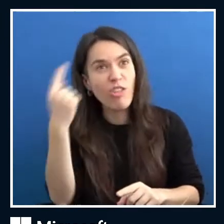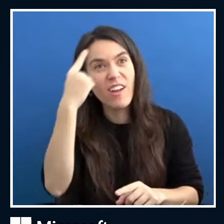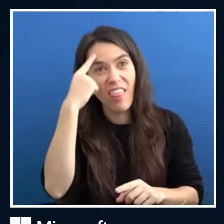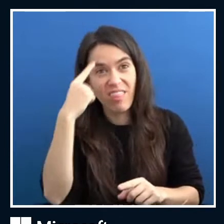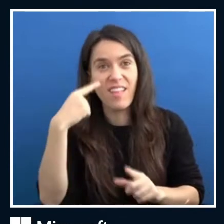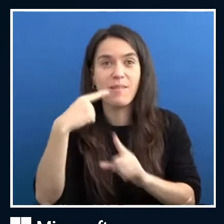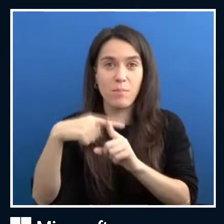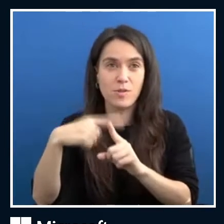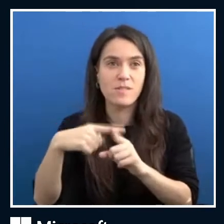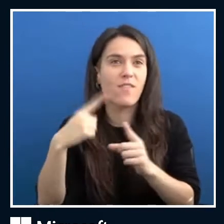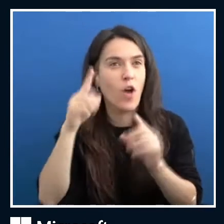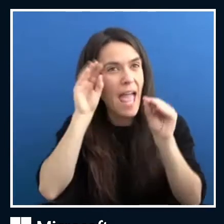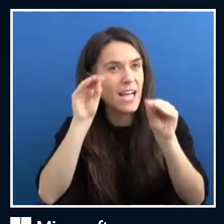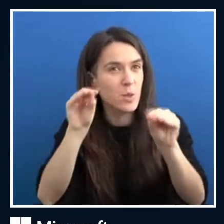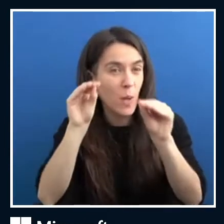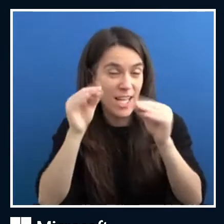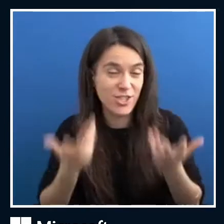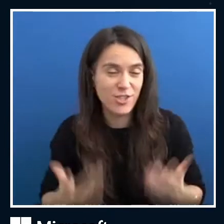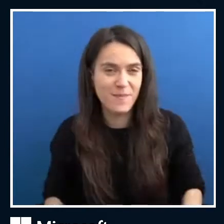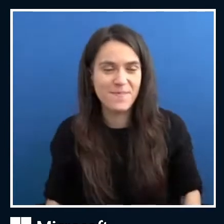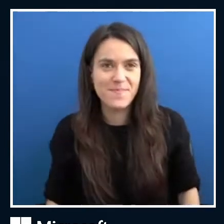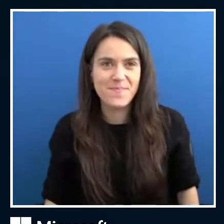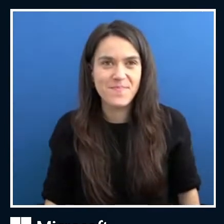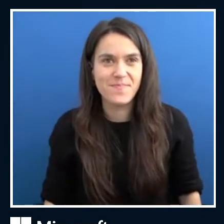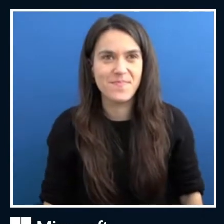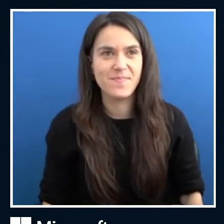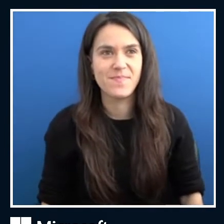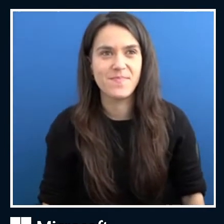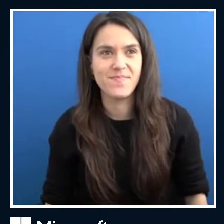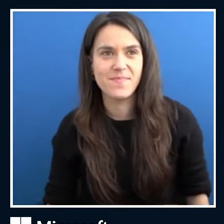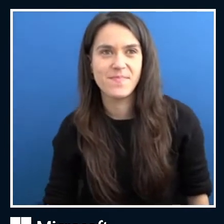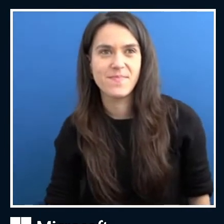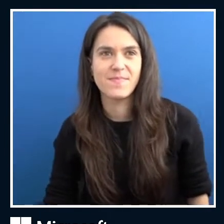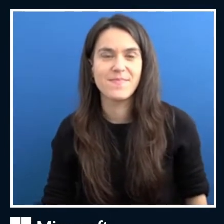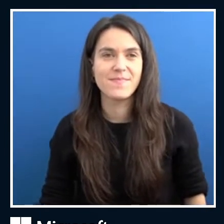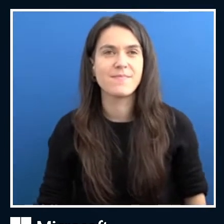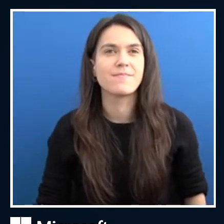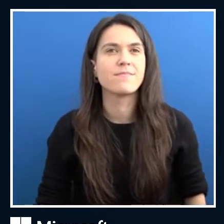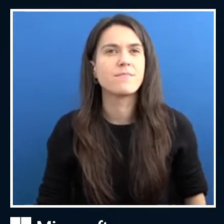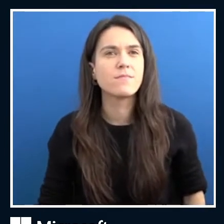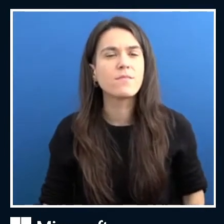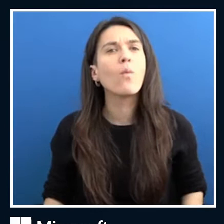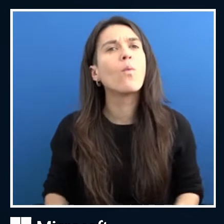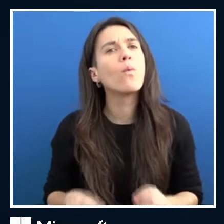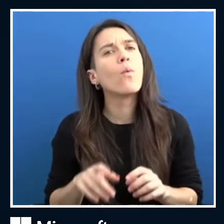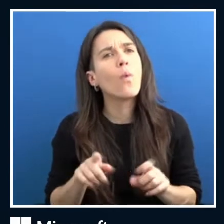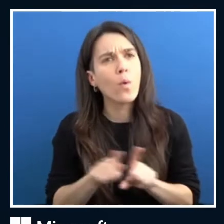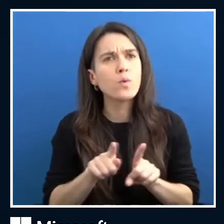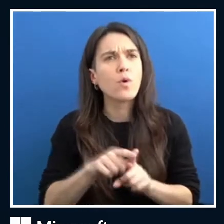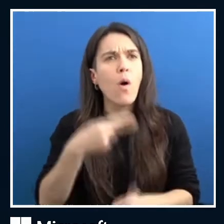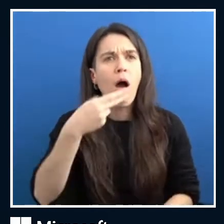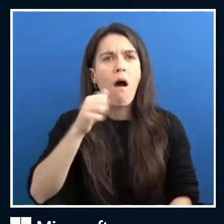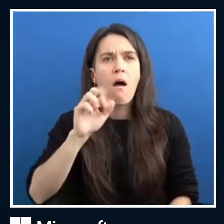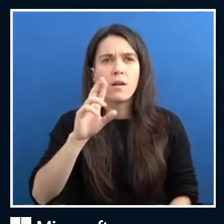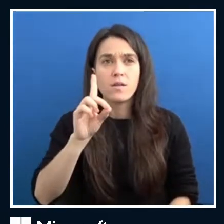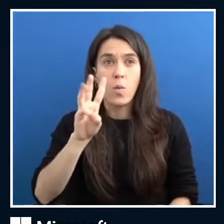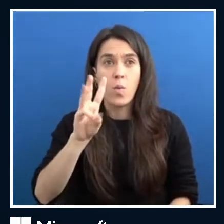Third important trend is hardware innovations. It's not the topic of the last year.